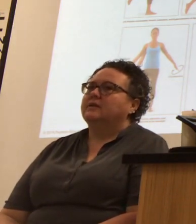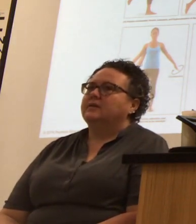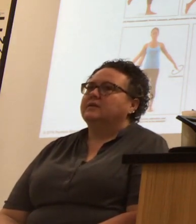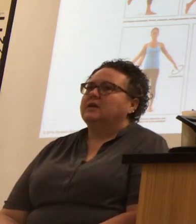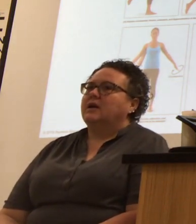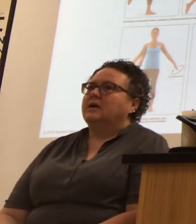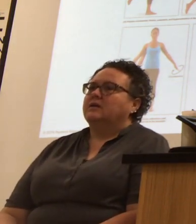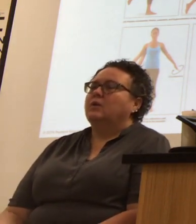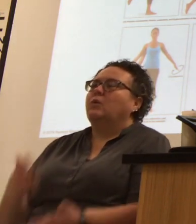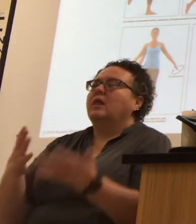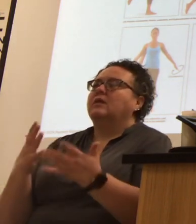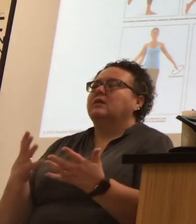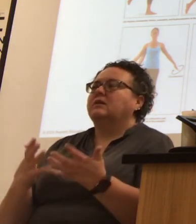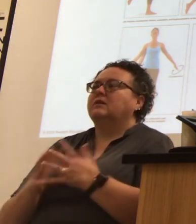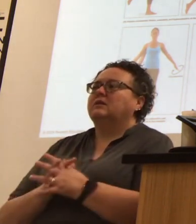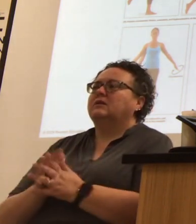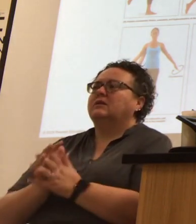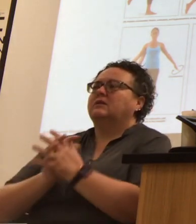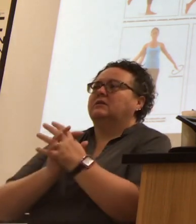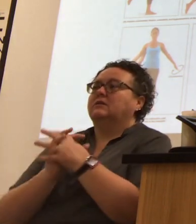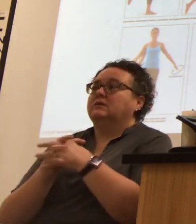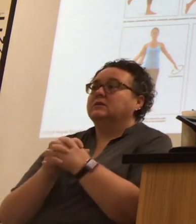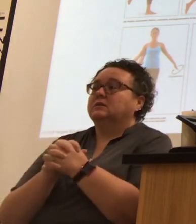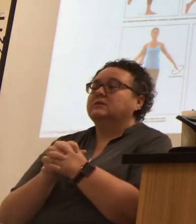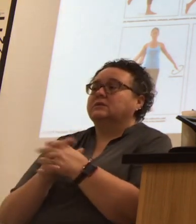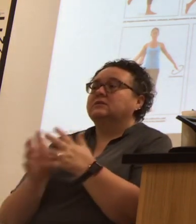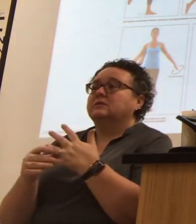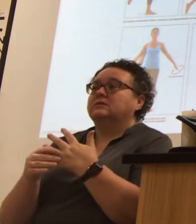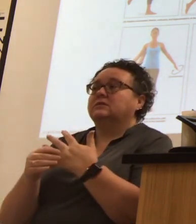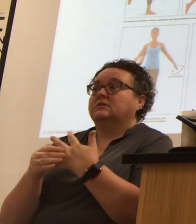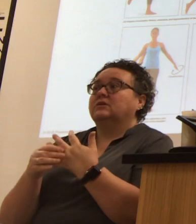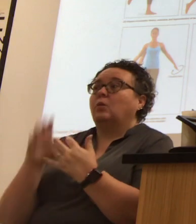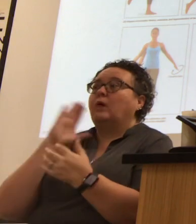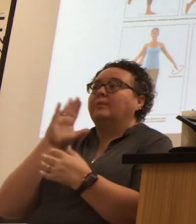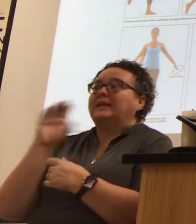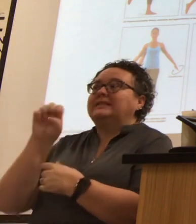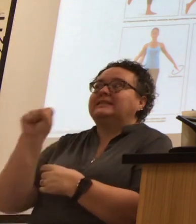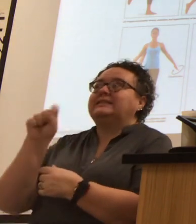But then name the correct joint or region that's moving.